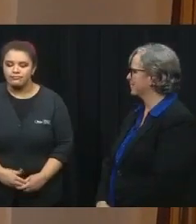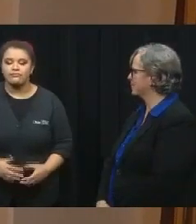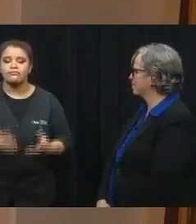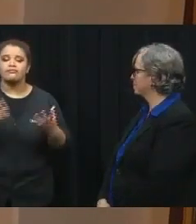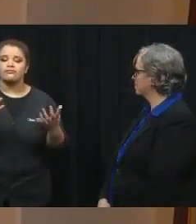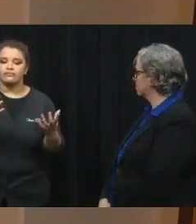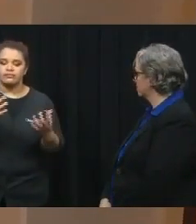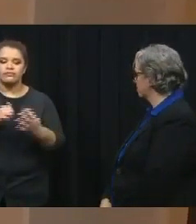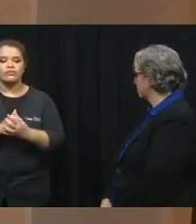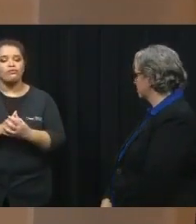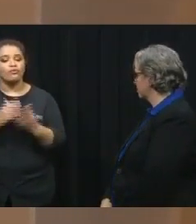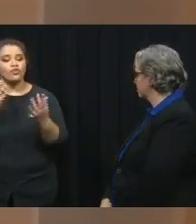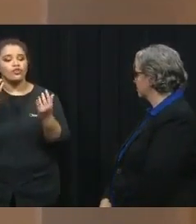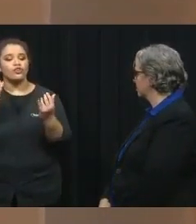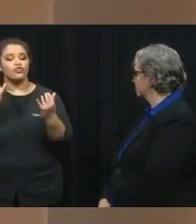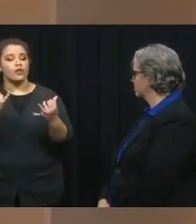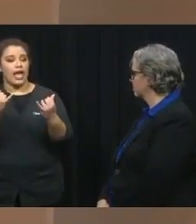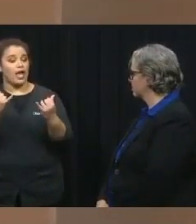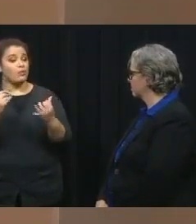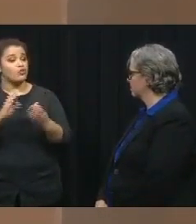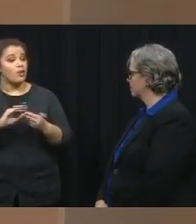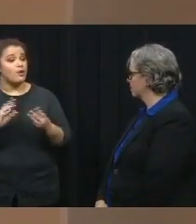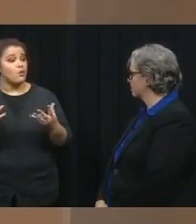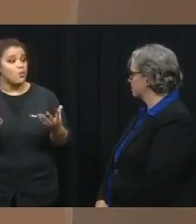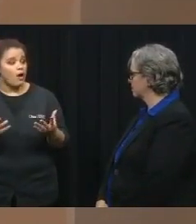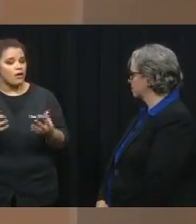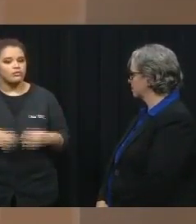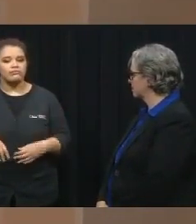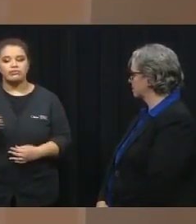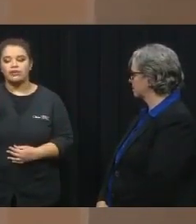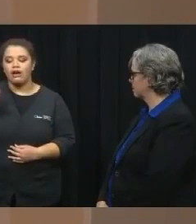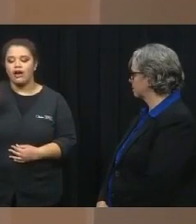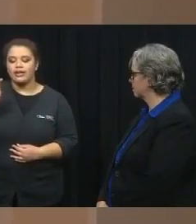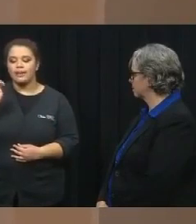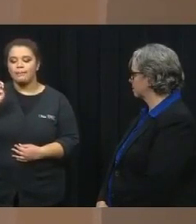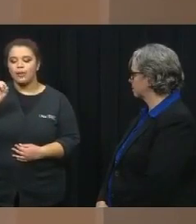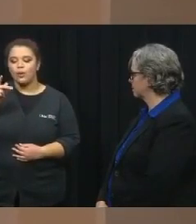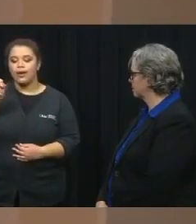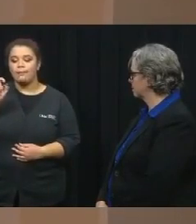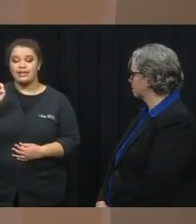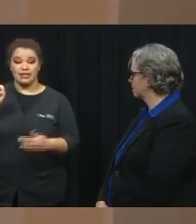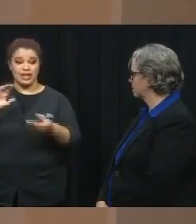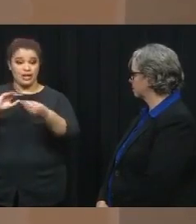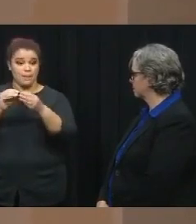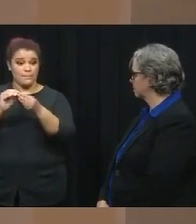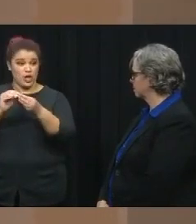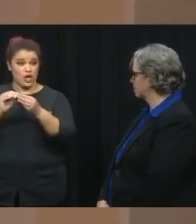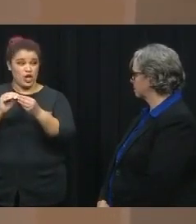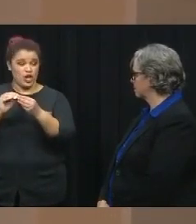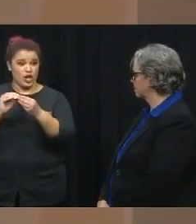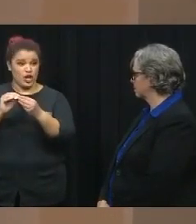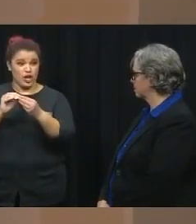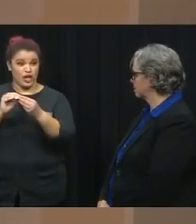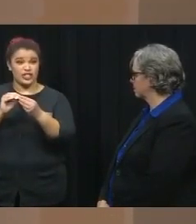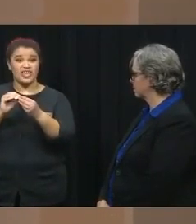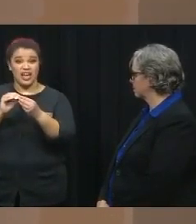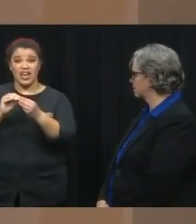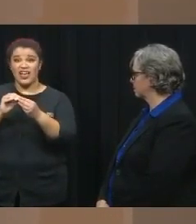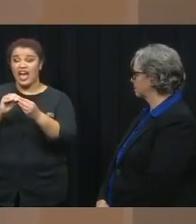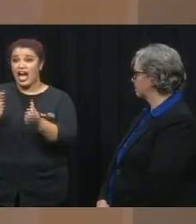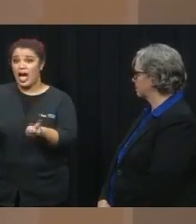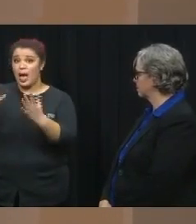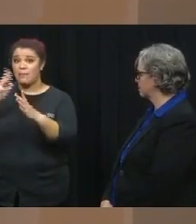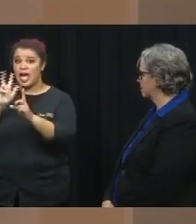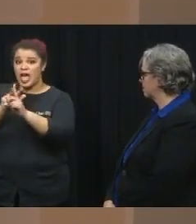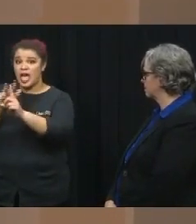We talked today again about holding back some of those unemployment numbers because of the Trump administration.